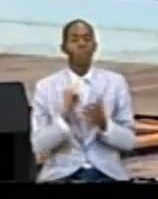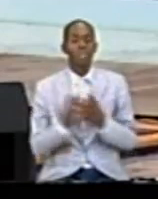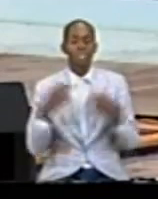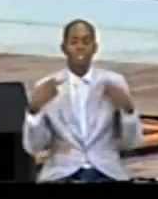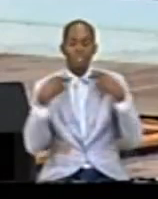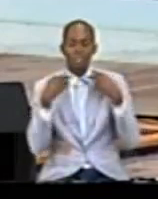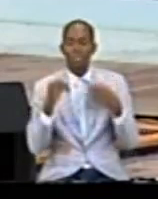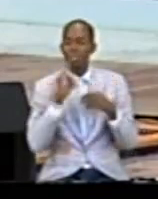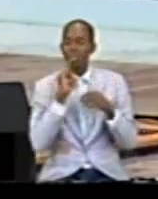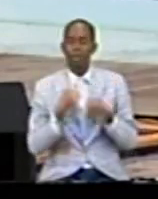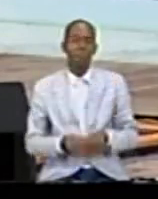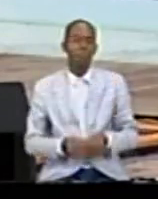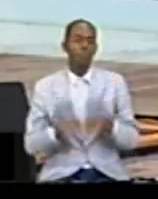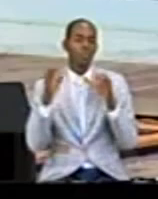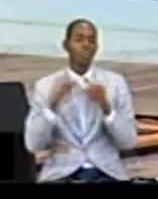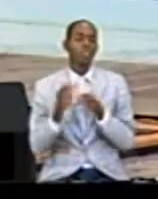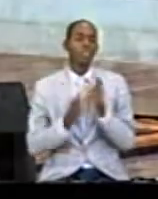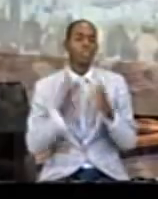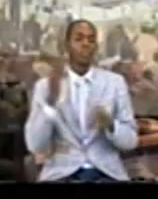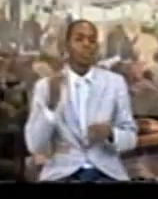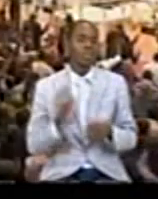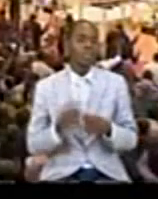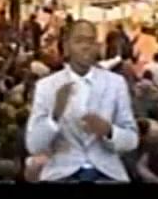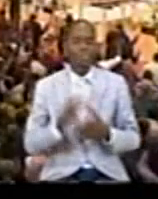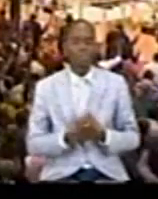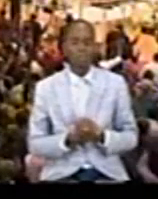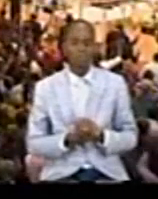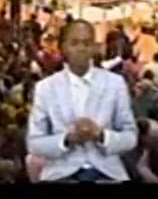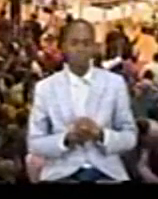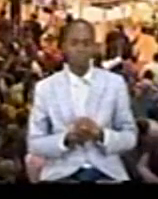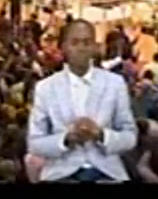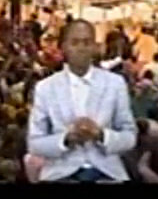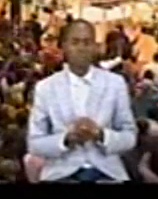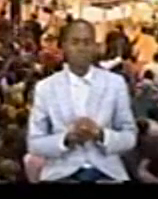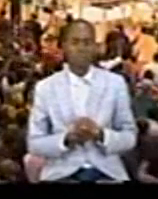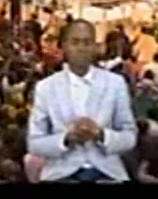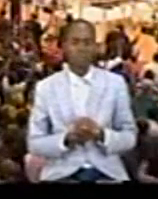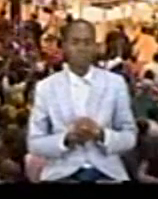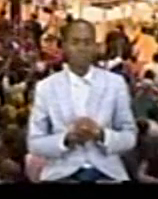is broken in Jesus' name.